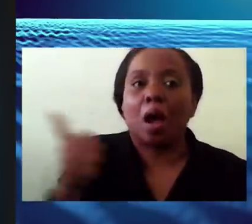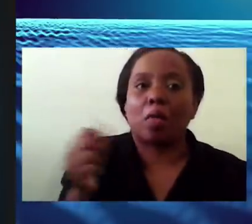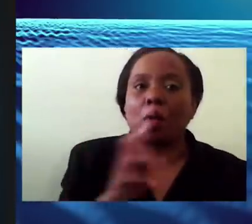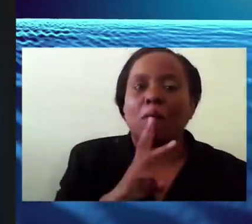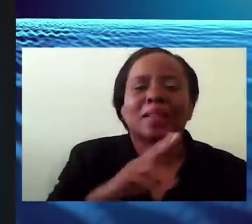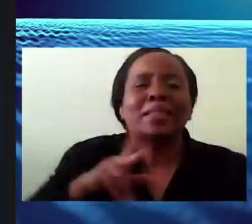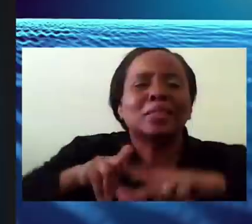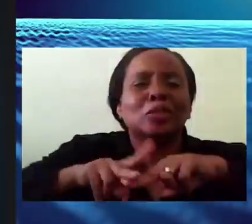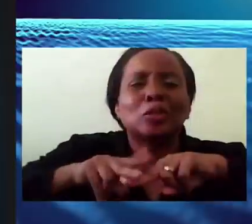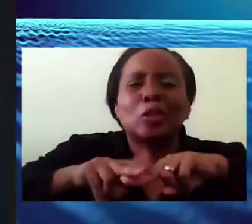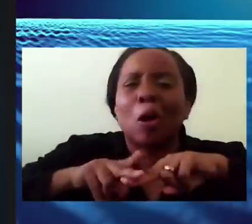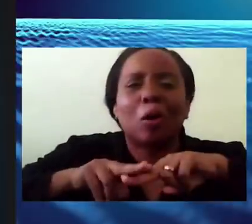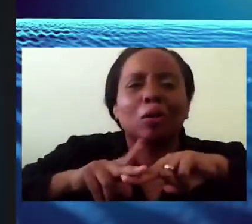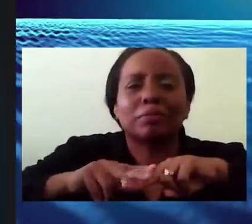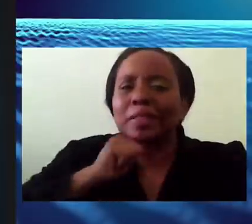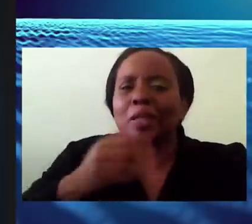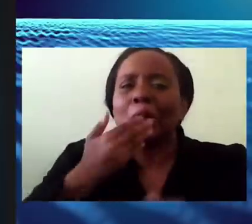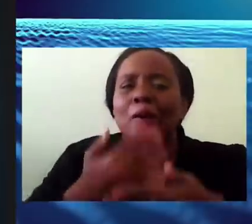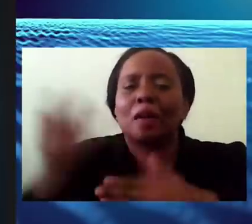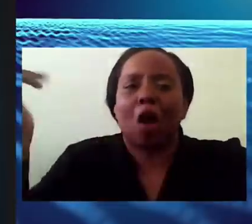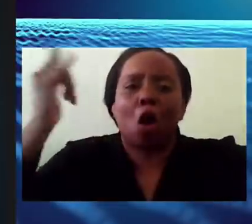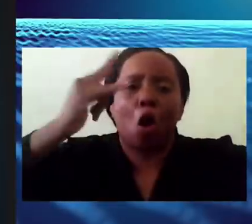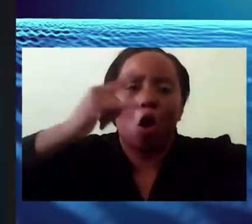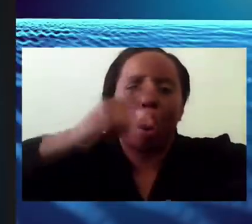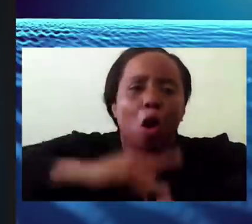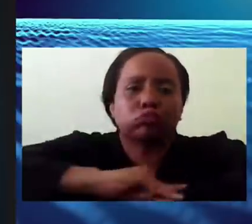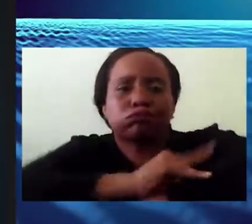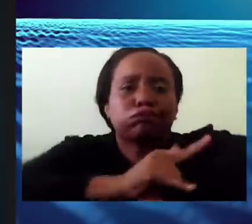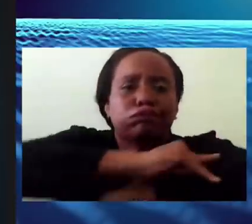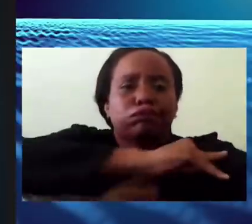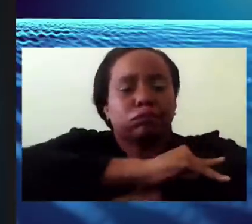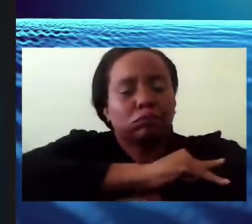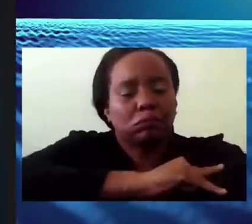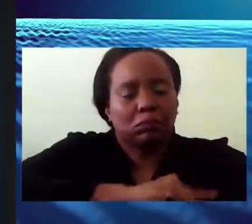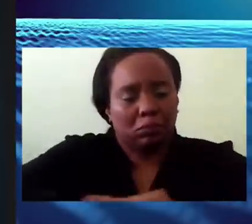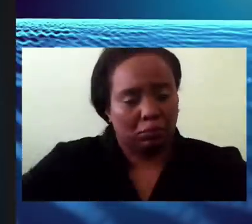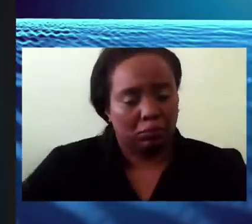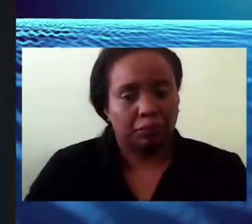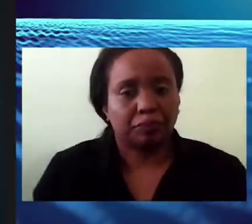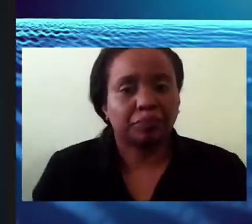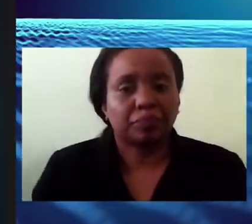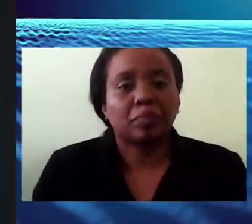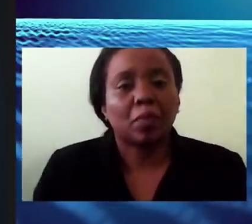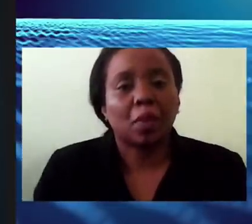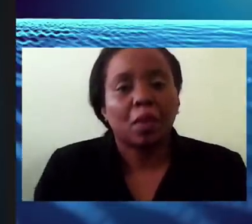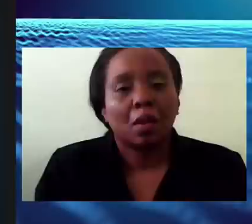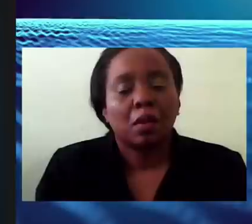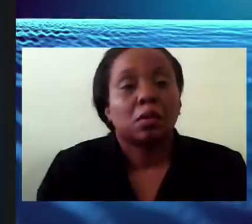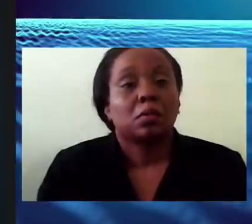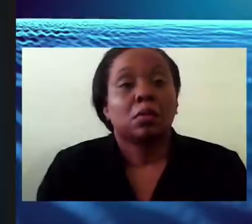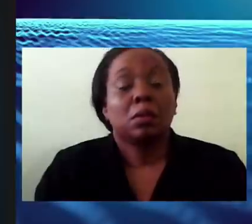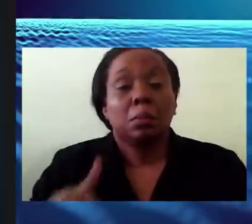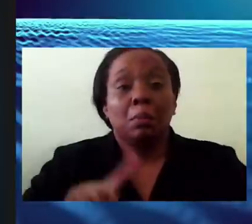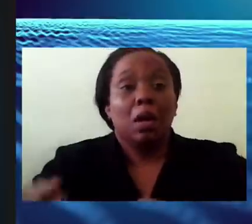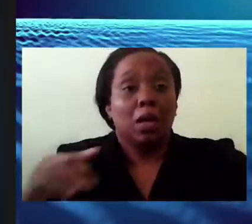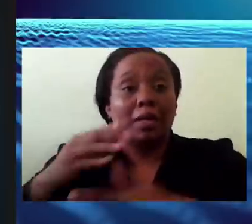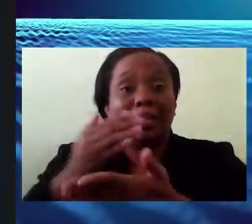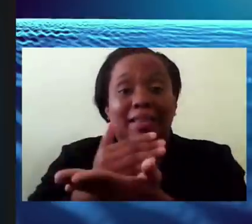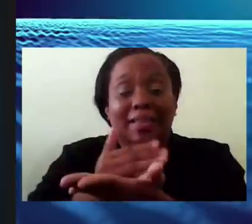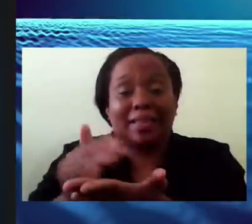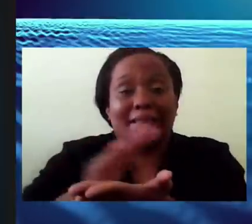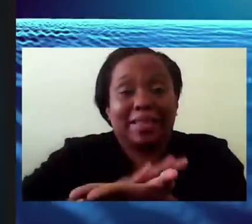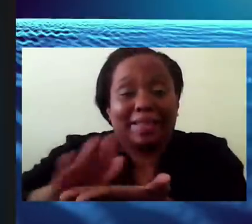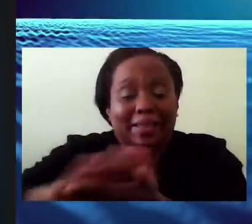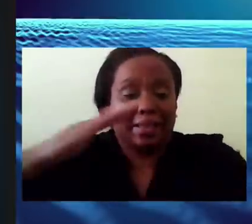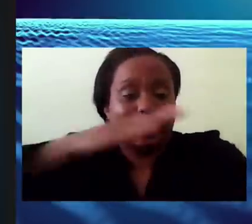trucks. And the bulk of what was used at the airport on the runway was actually recycled water from the Bridgetown sewage